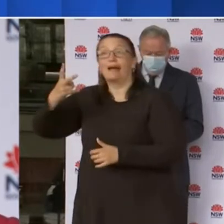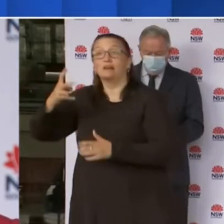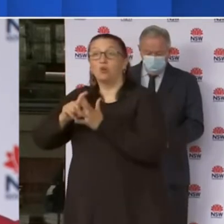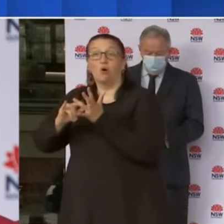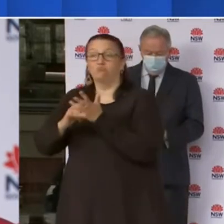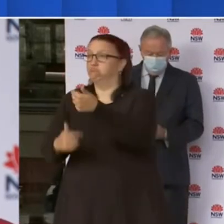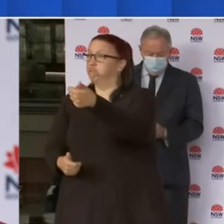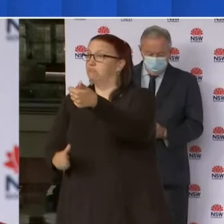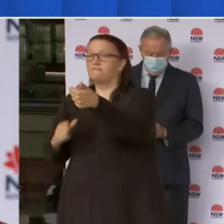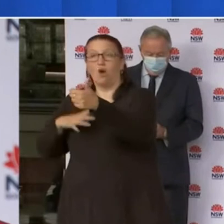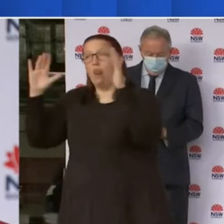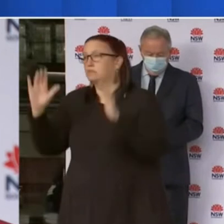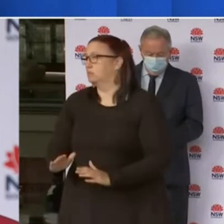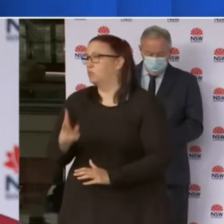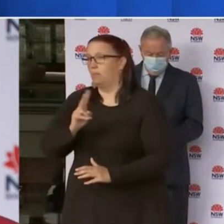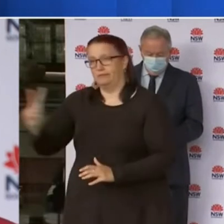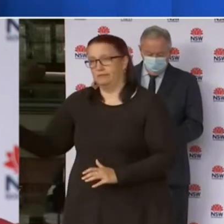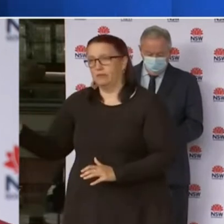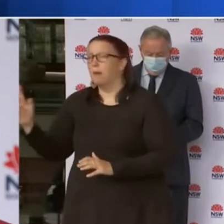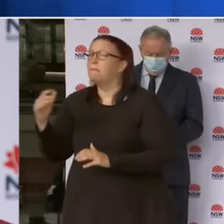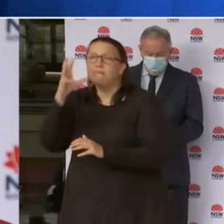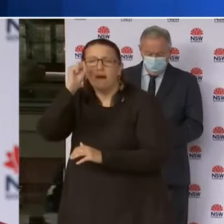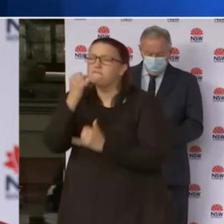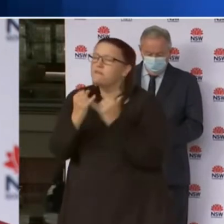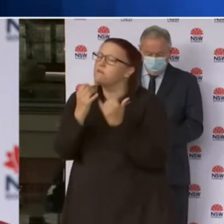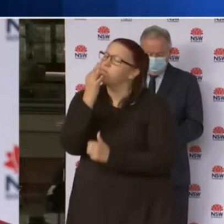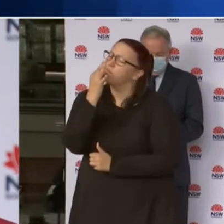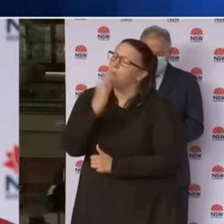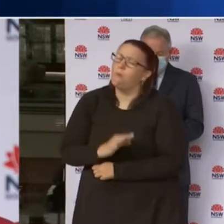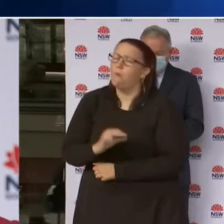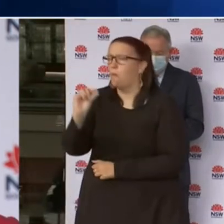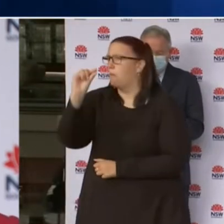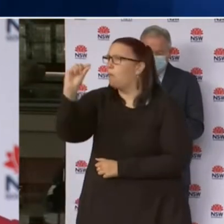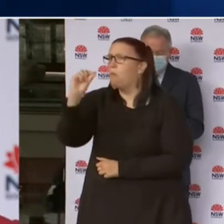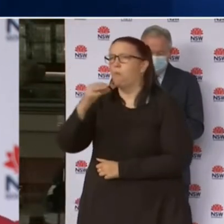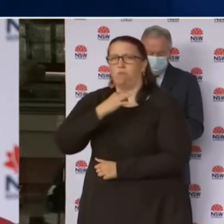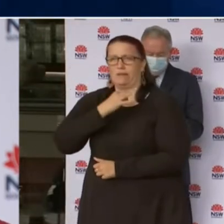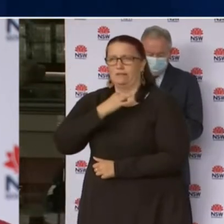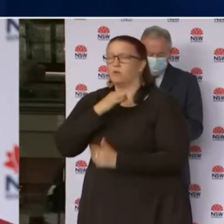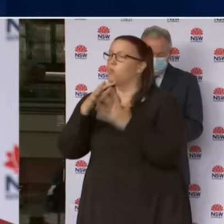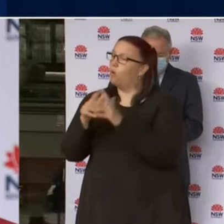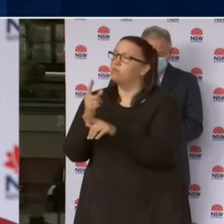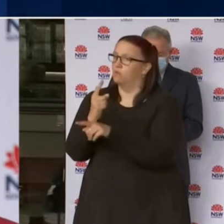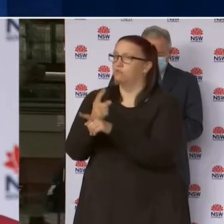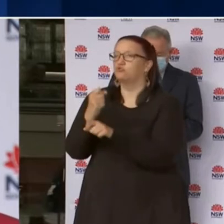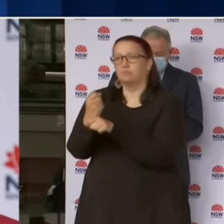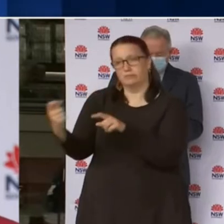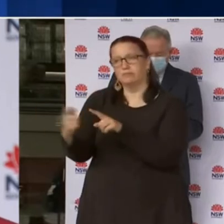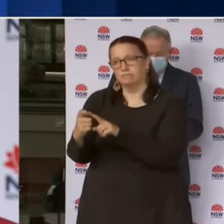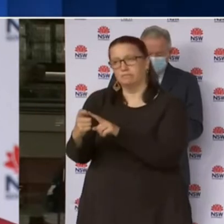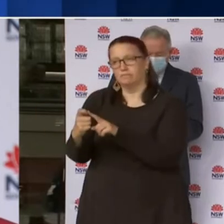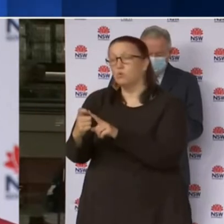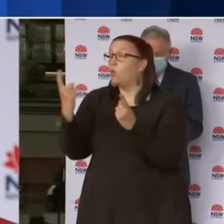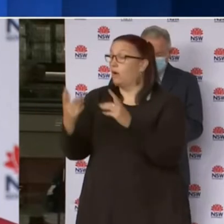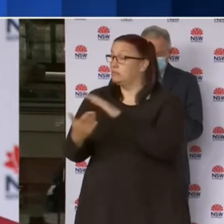has their own circumstances people have underlying health conditions other medical indications so my advice would be your